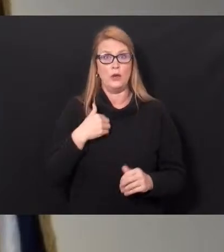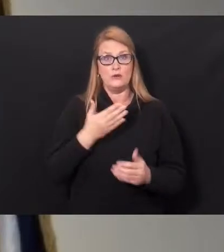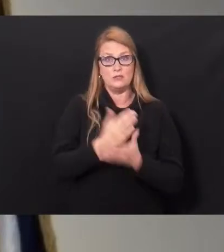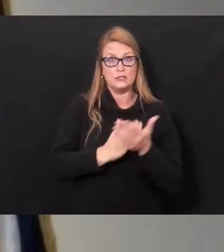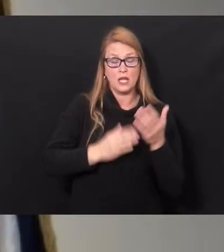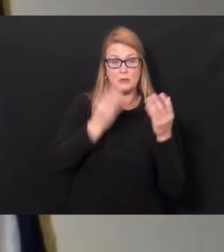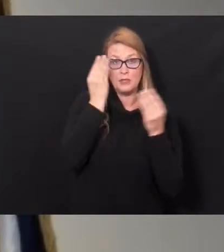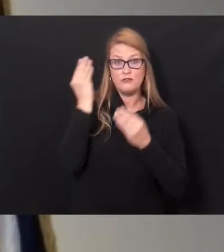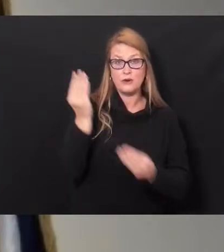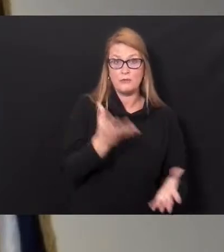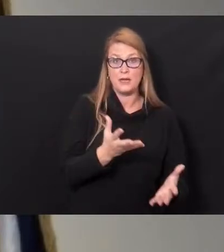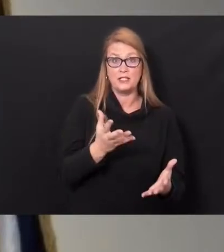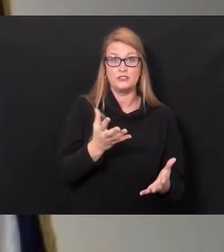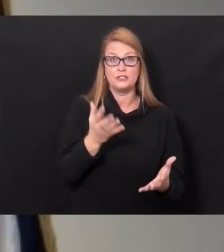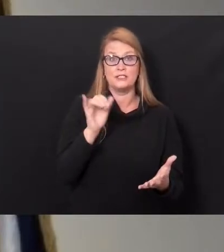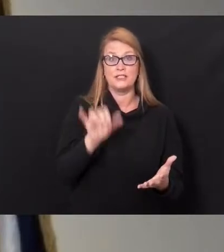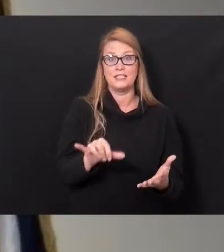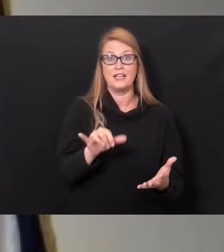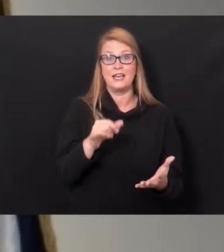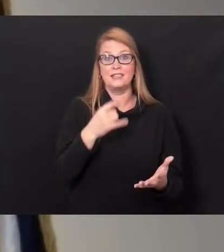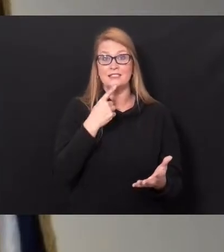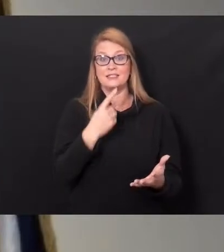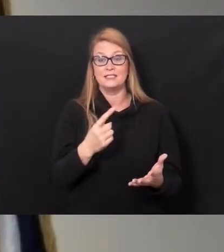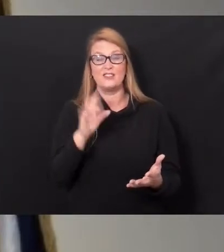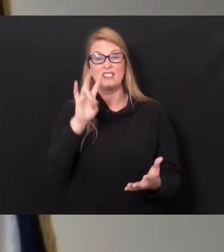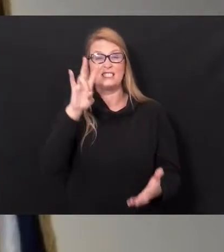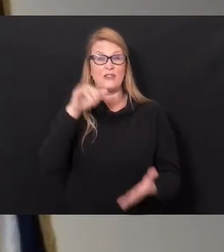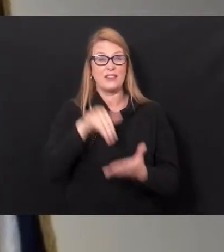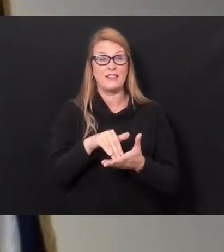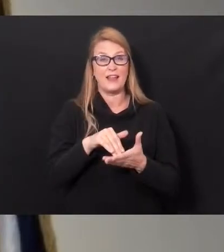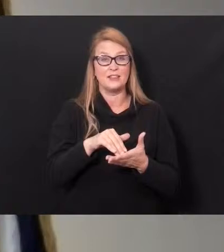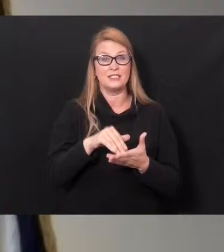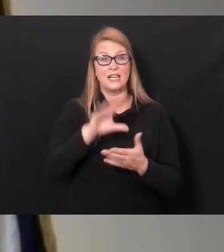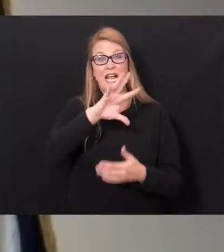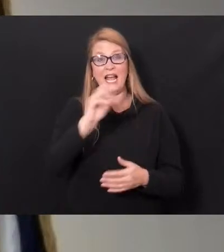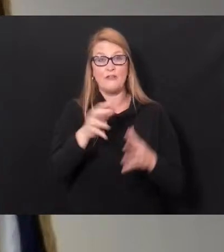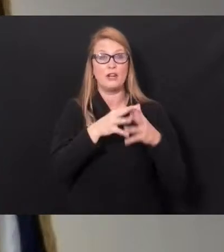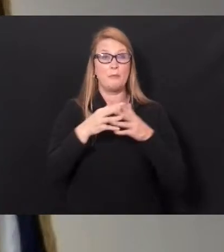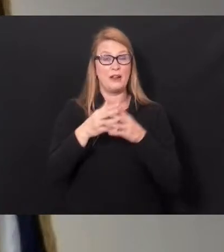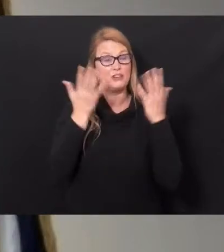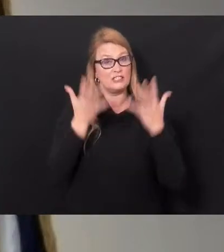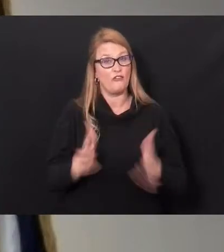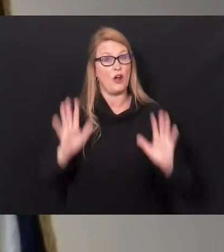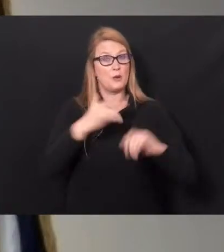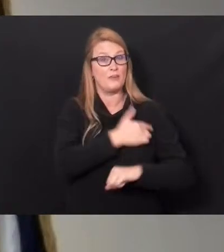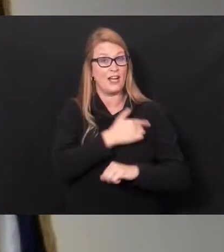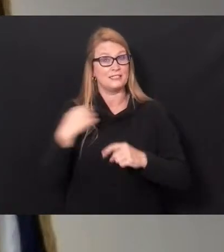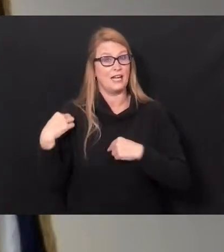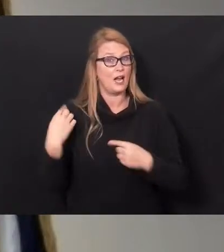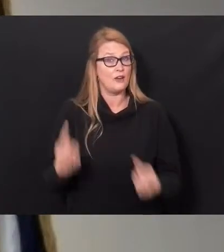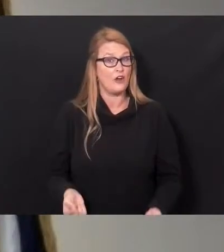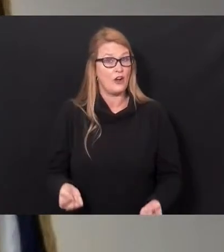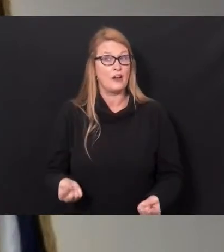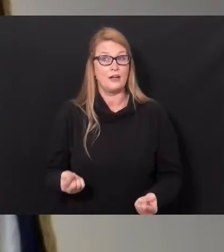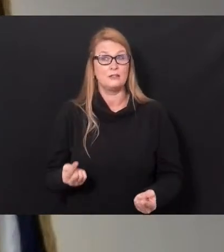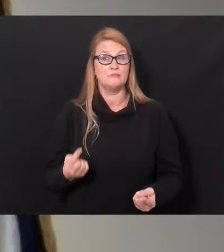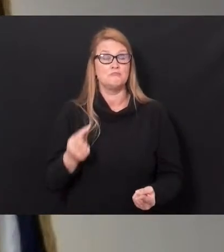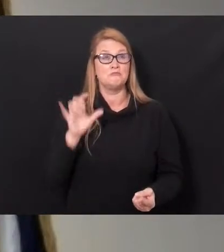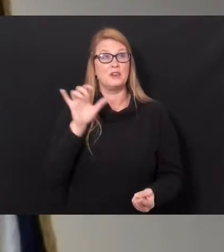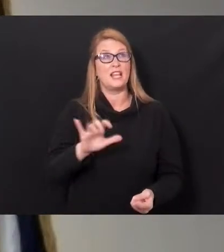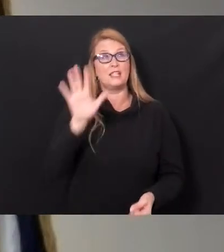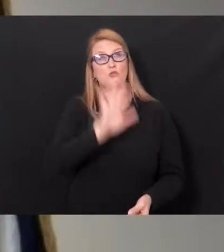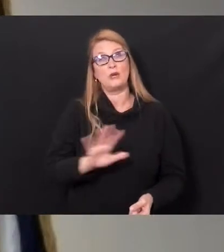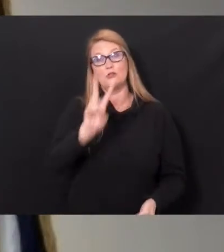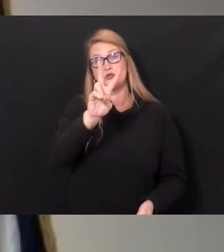shows that 7,000, a little over 7,000 African Americans have been vaccinated at this point. That's about